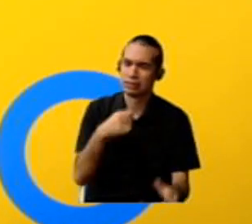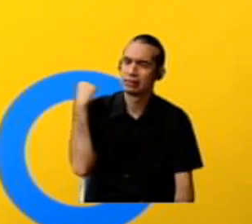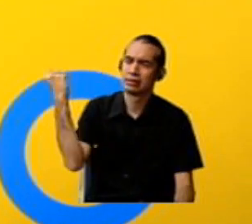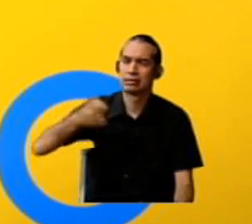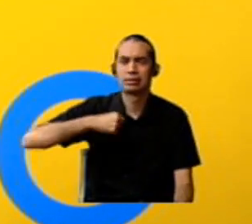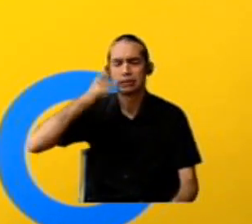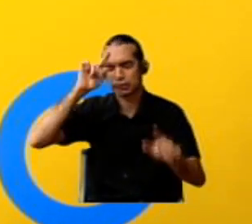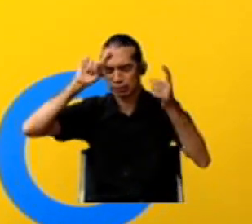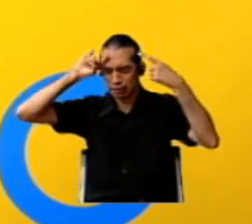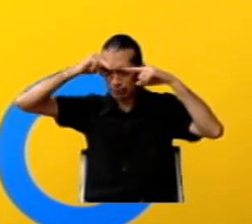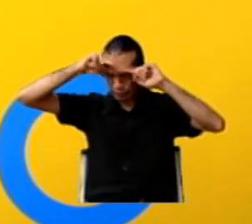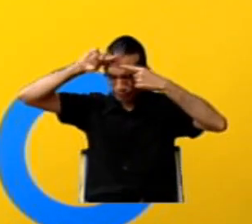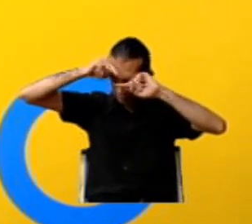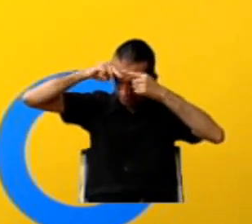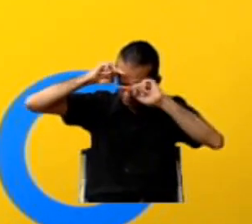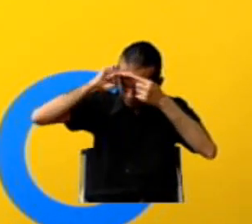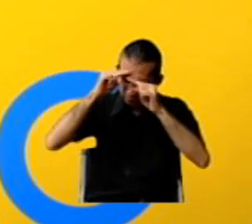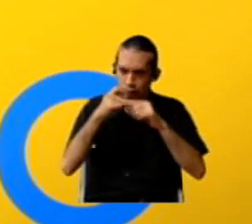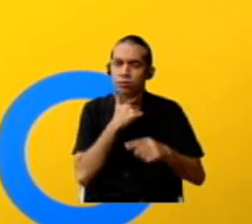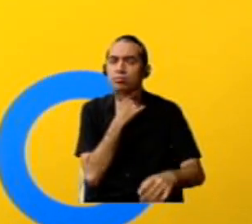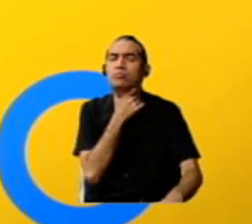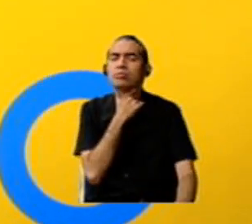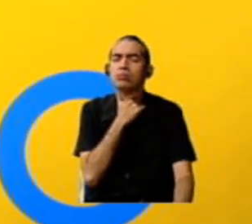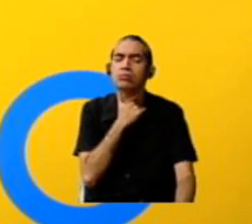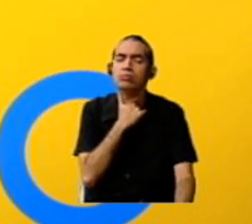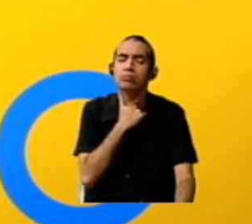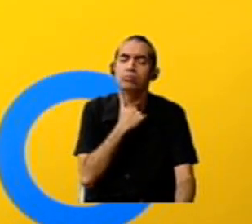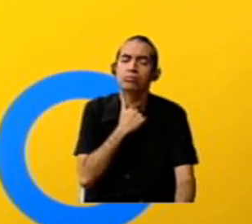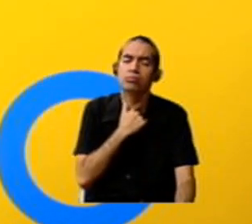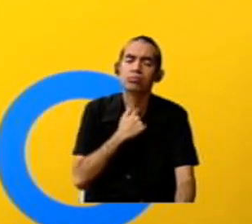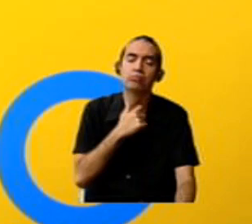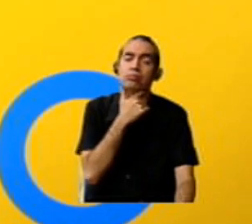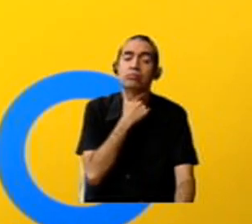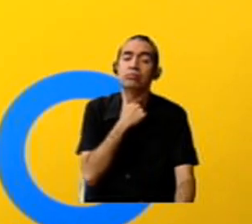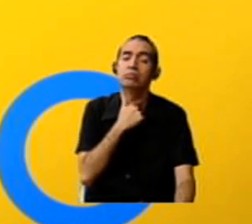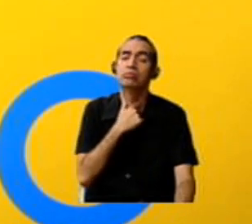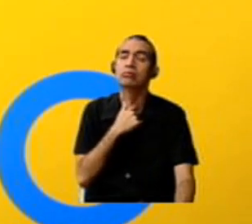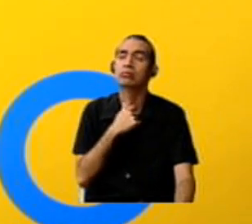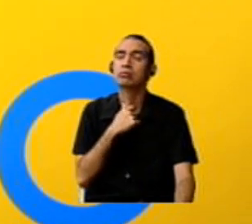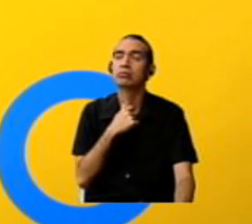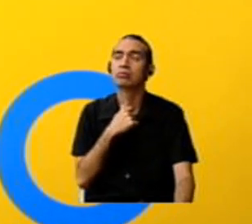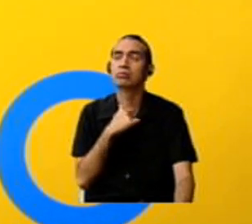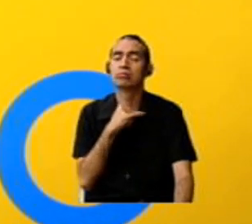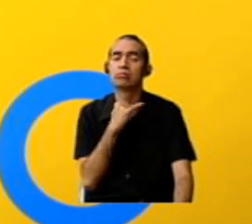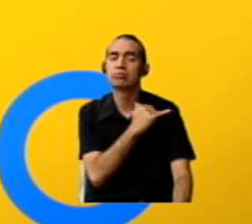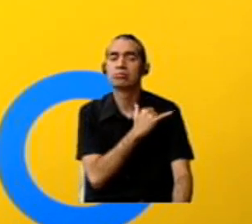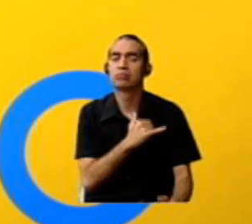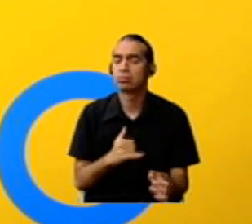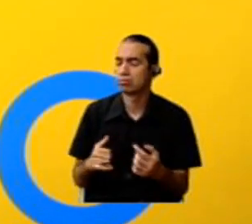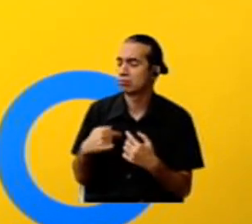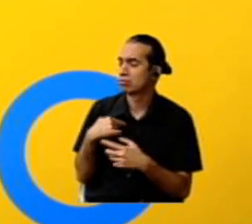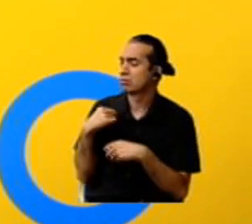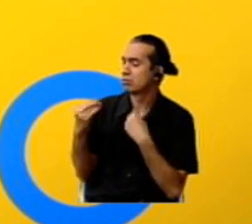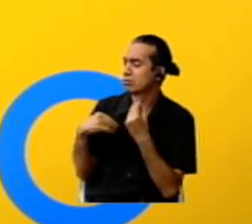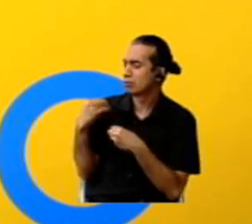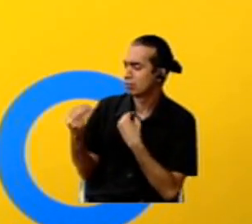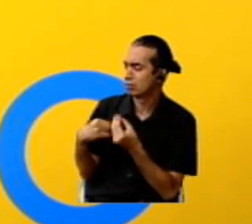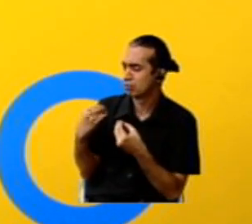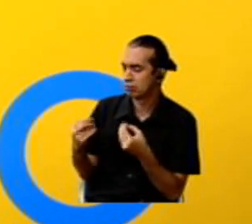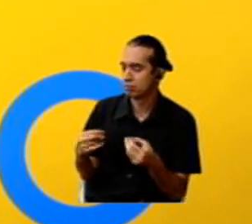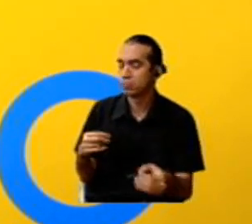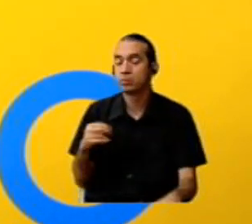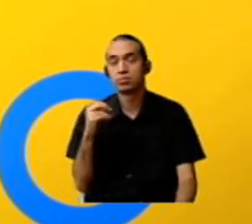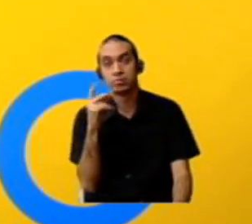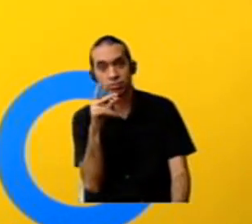terrible headache, a sore throat, as well as Charlie. What should I do?